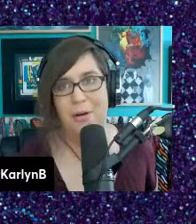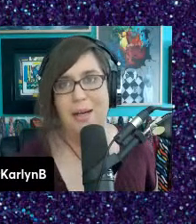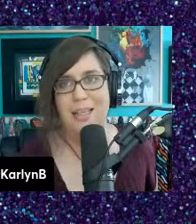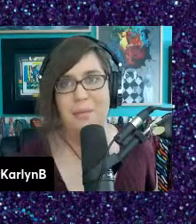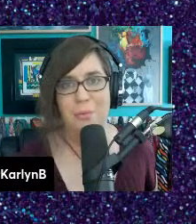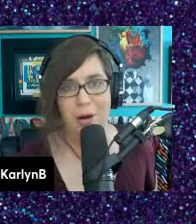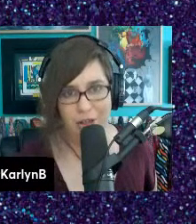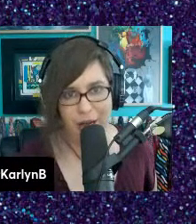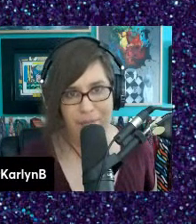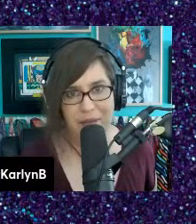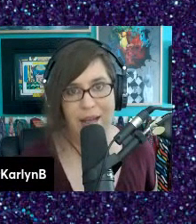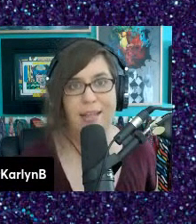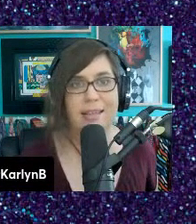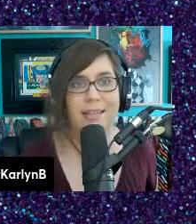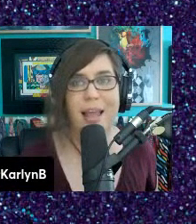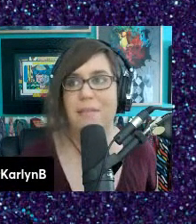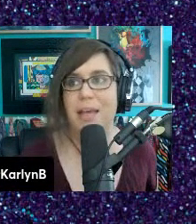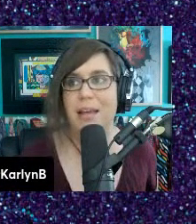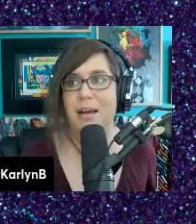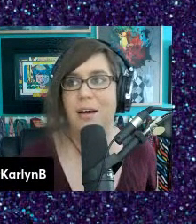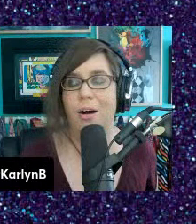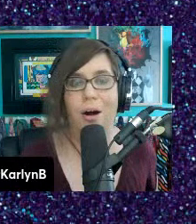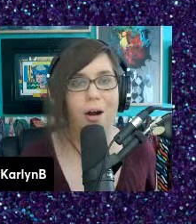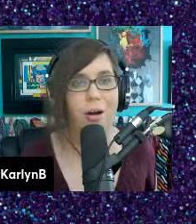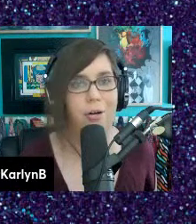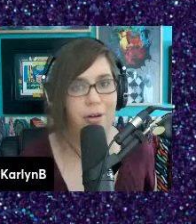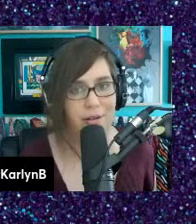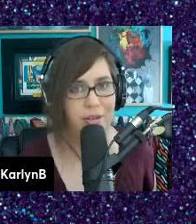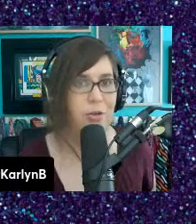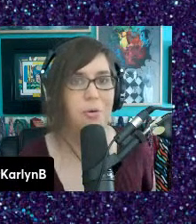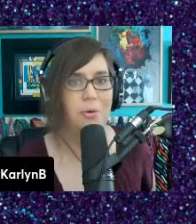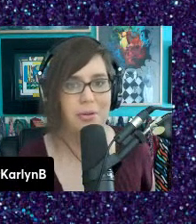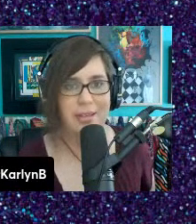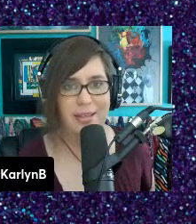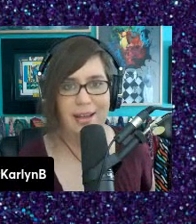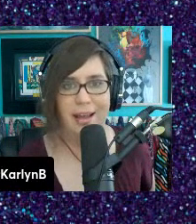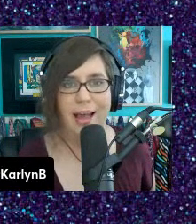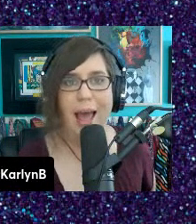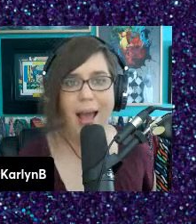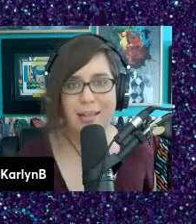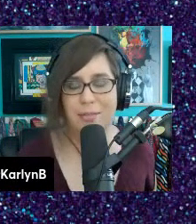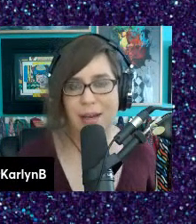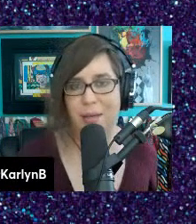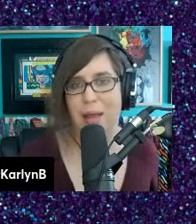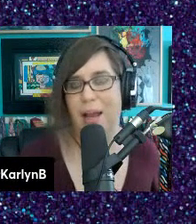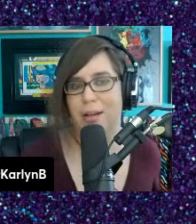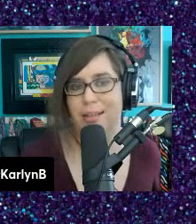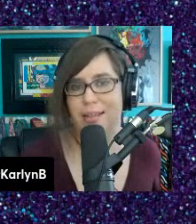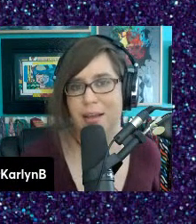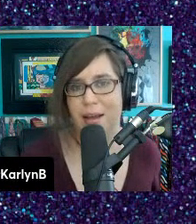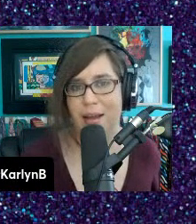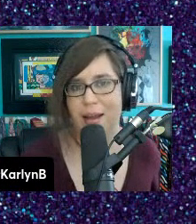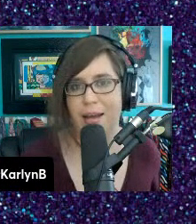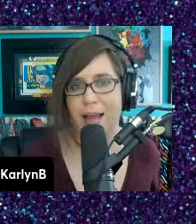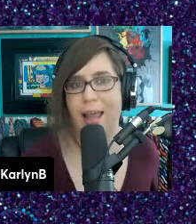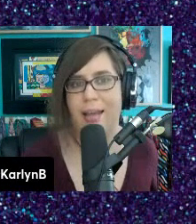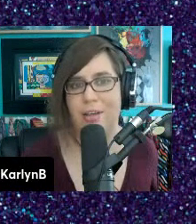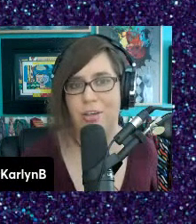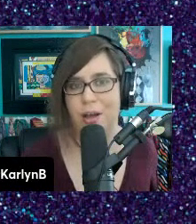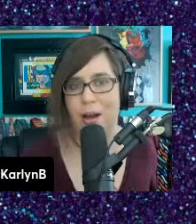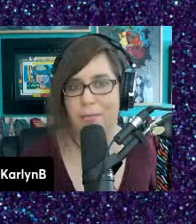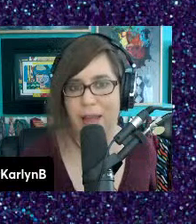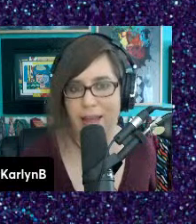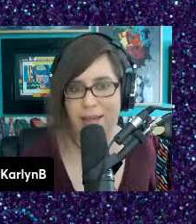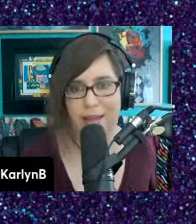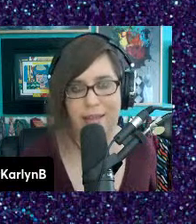we're going to be watching. Saving our schools, activating parents in an